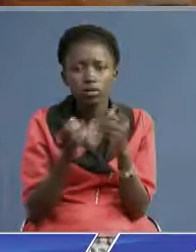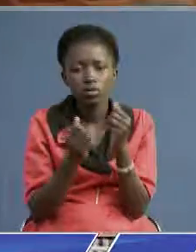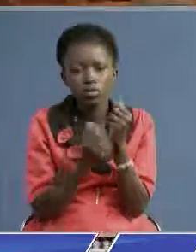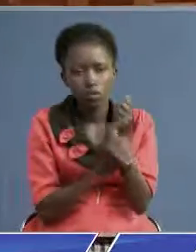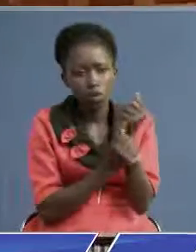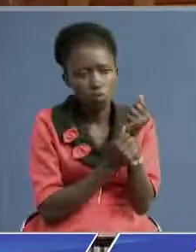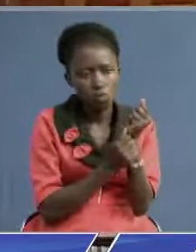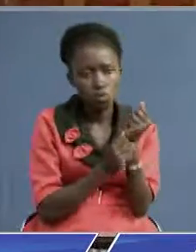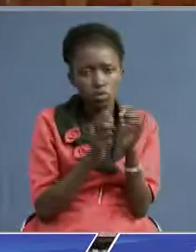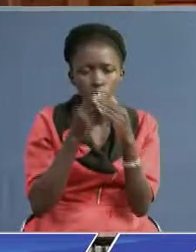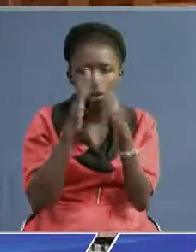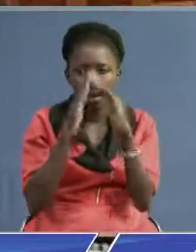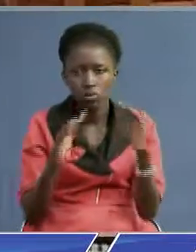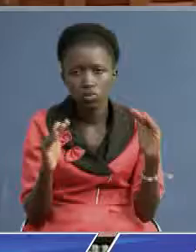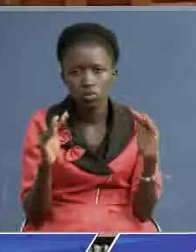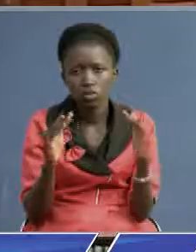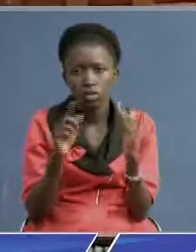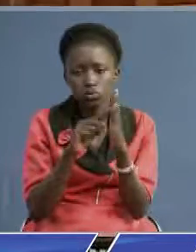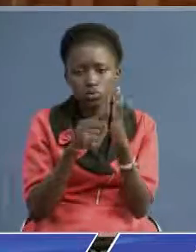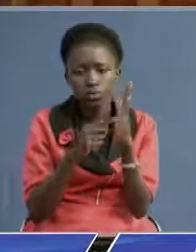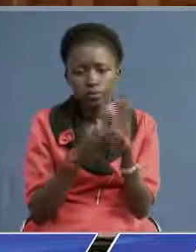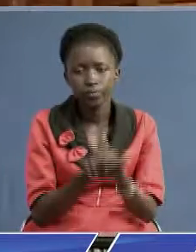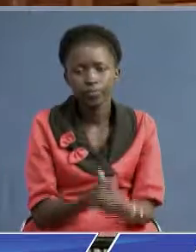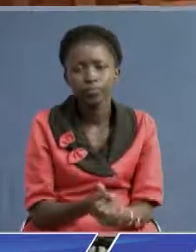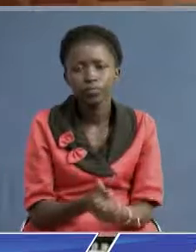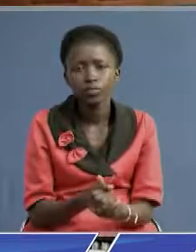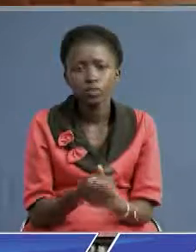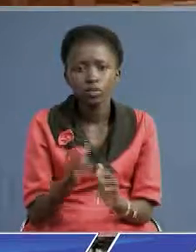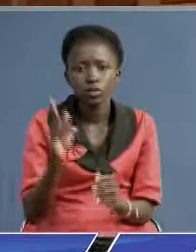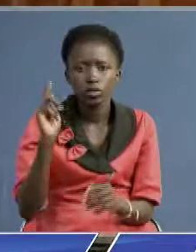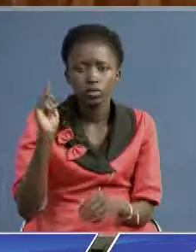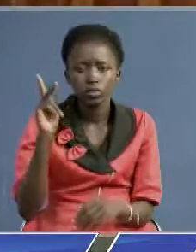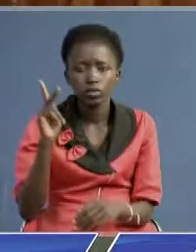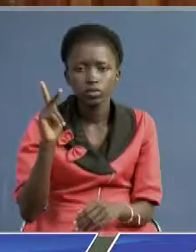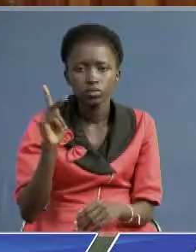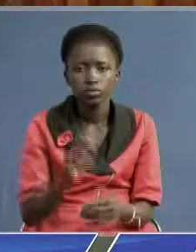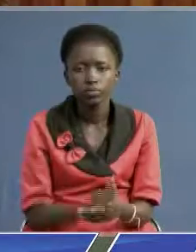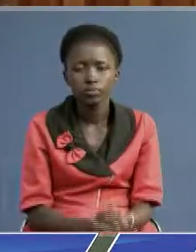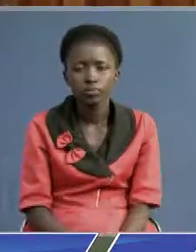the president's affordable housing agenda. Christine Kamau, KUTV.